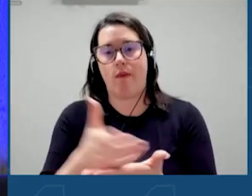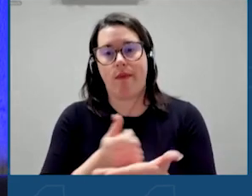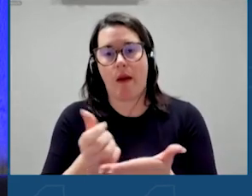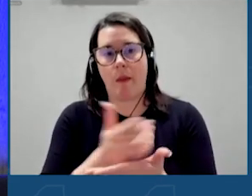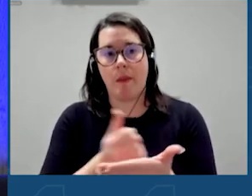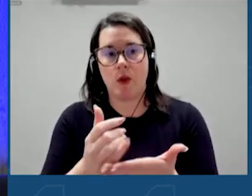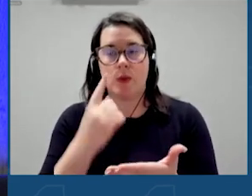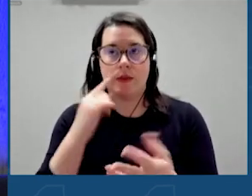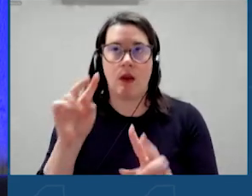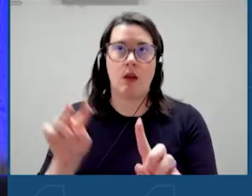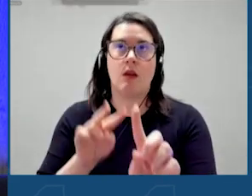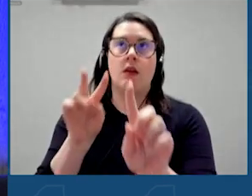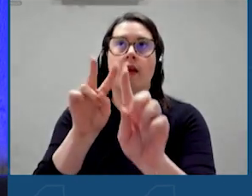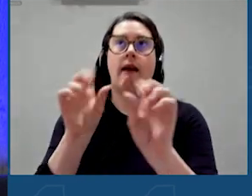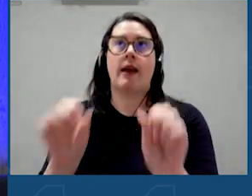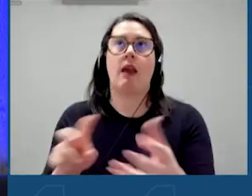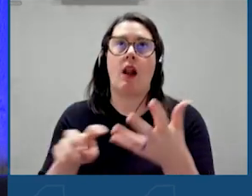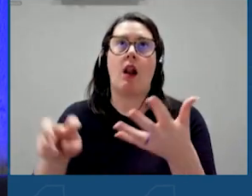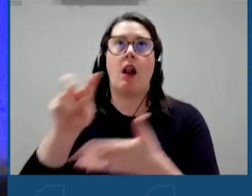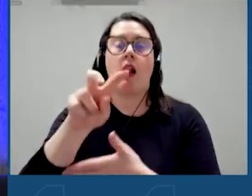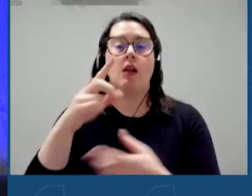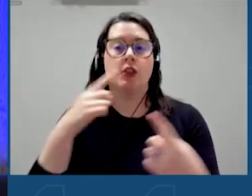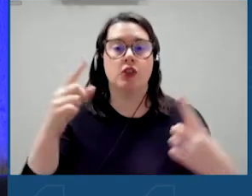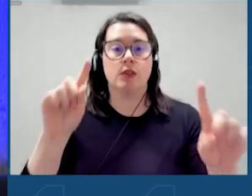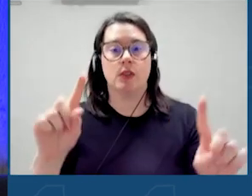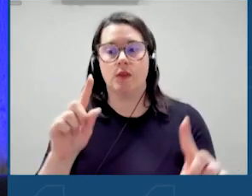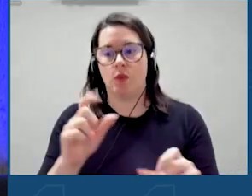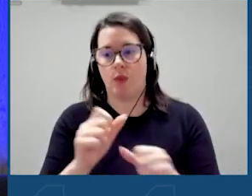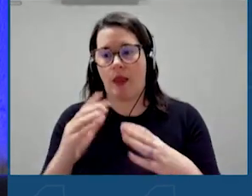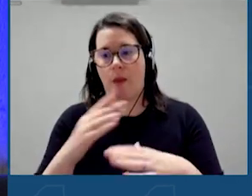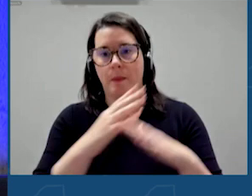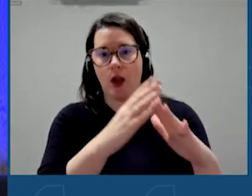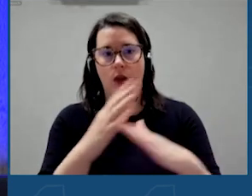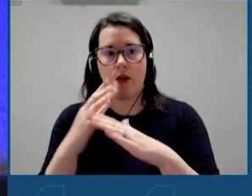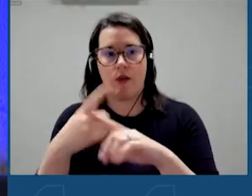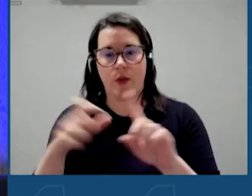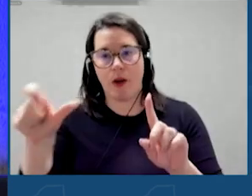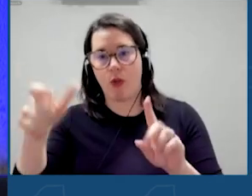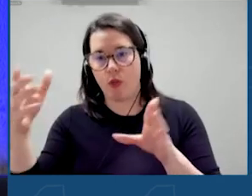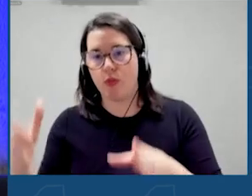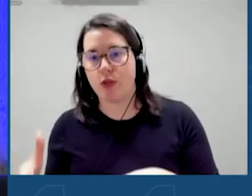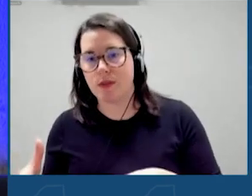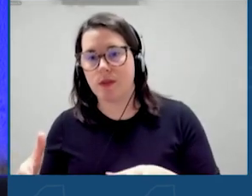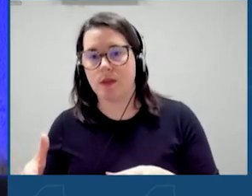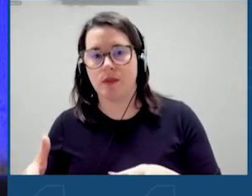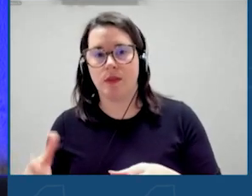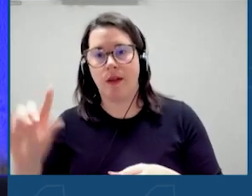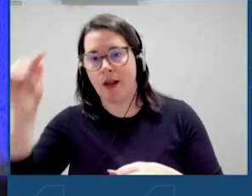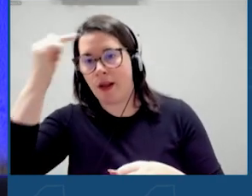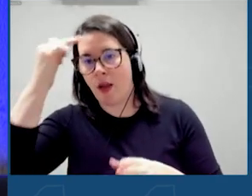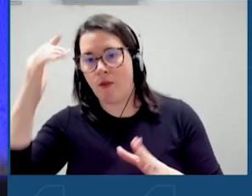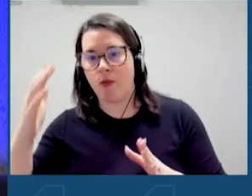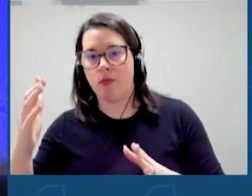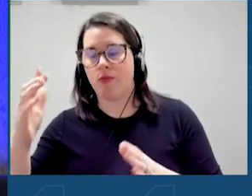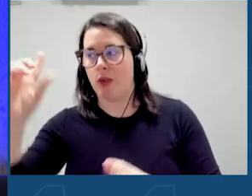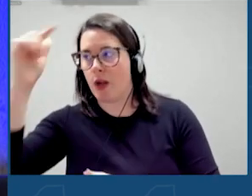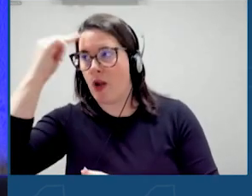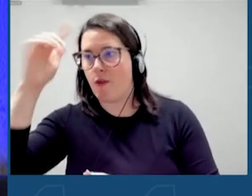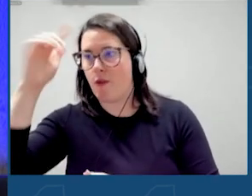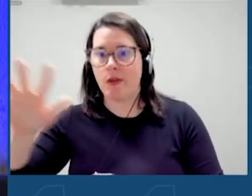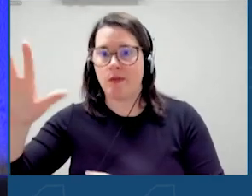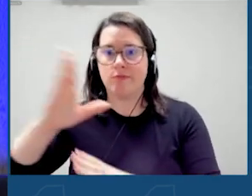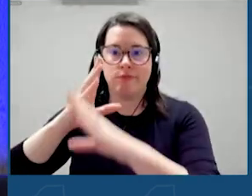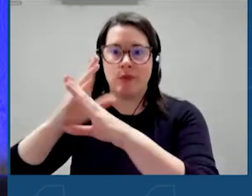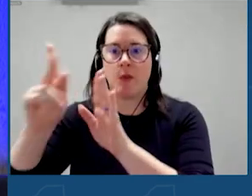can achieve something, and not have these barriers that are created by someone else in a government or policymakers